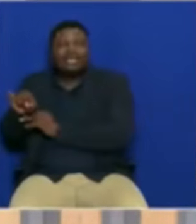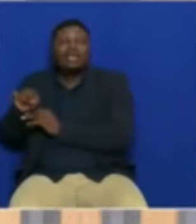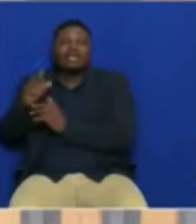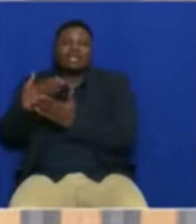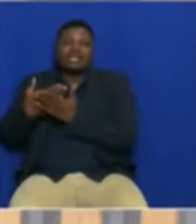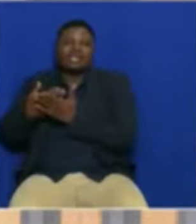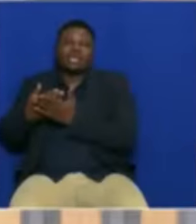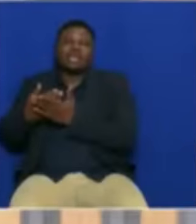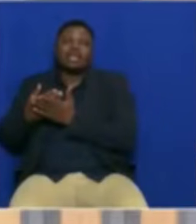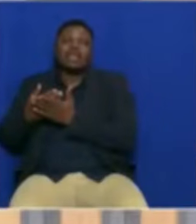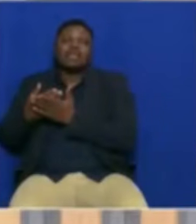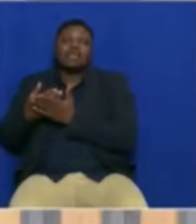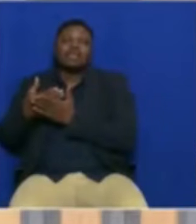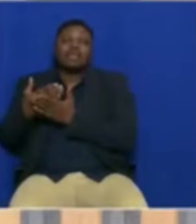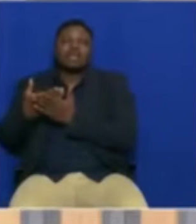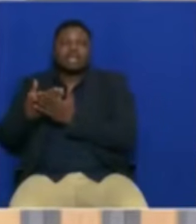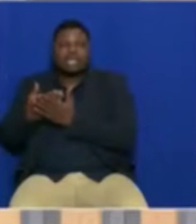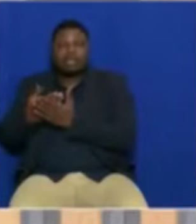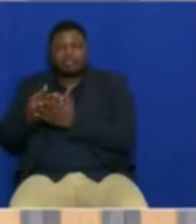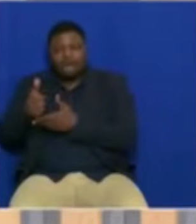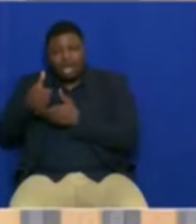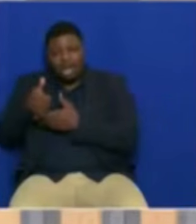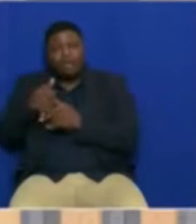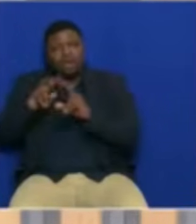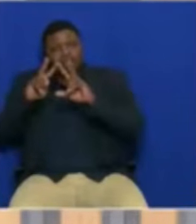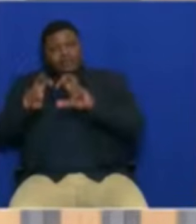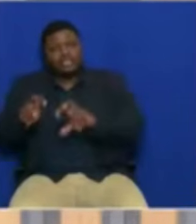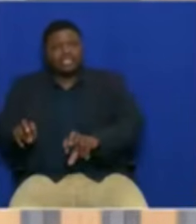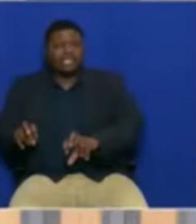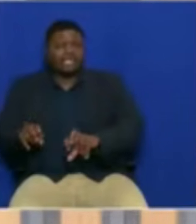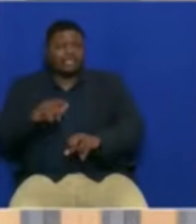not? So,